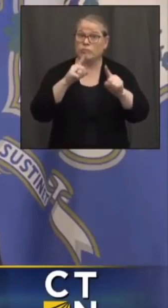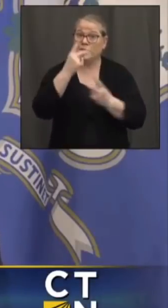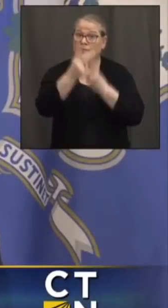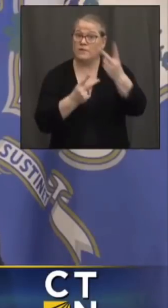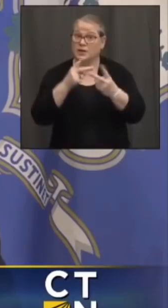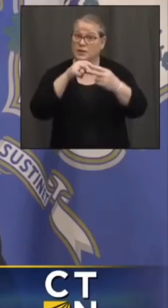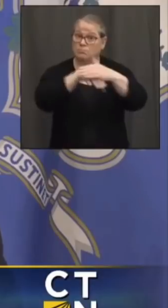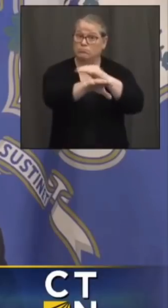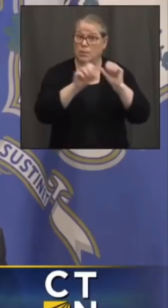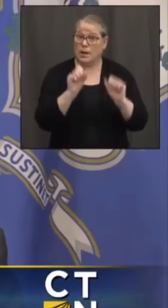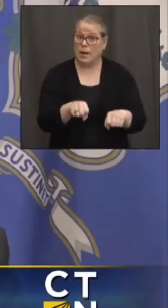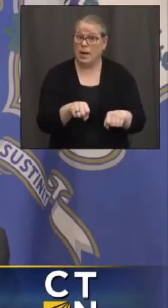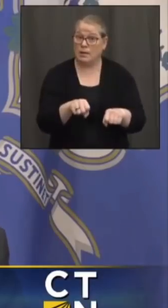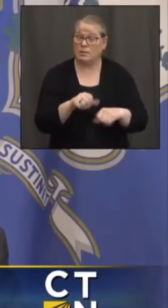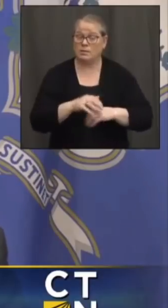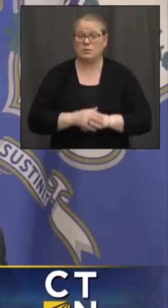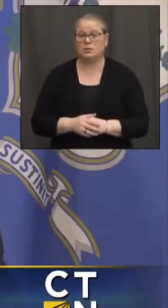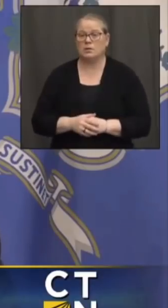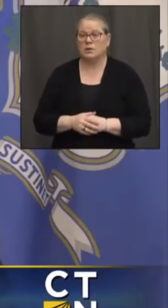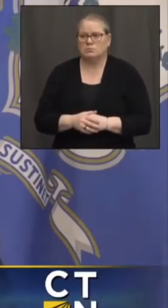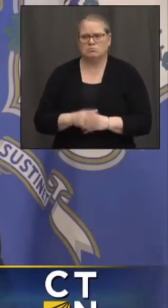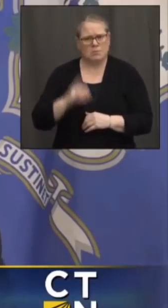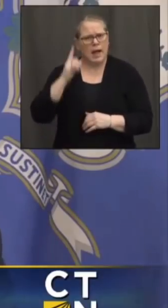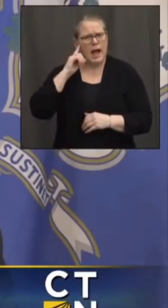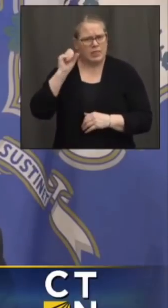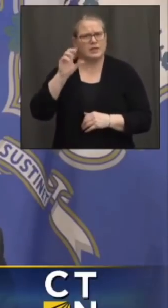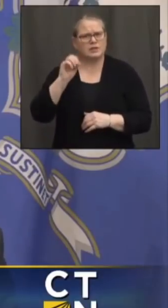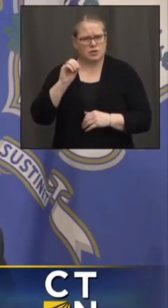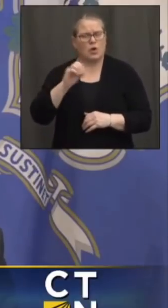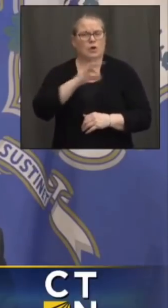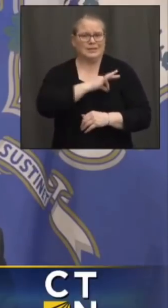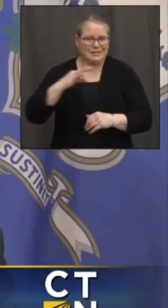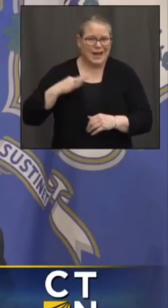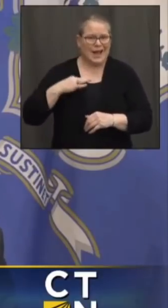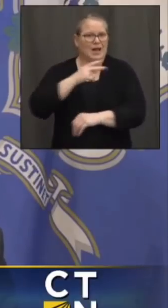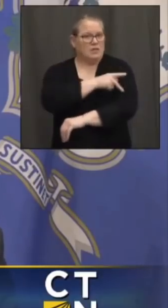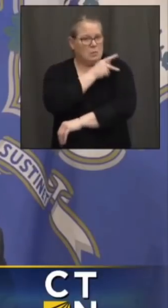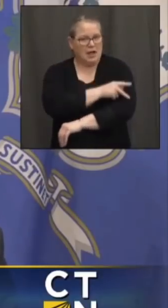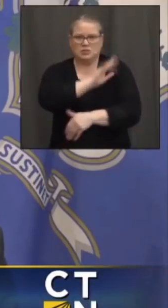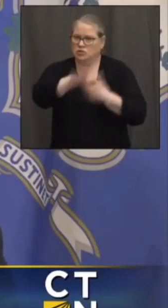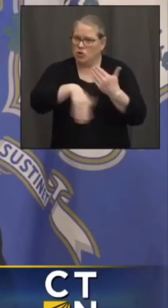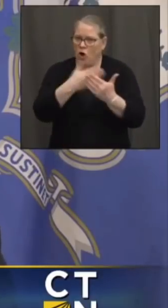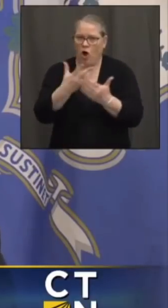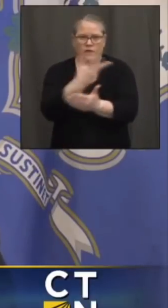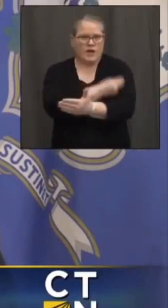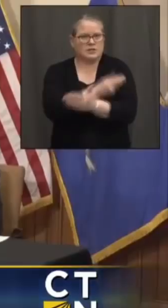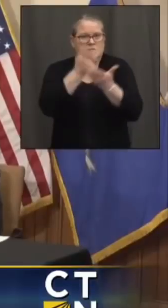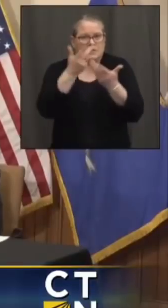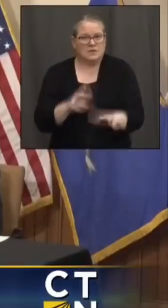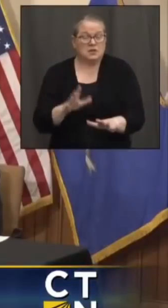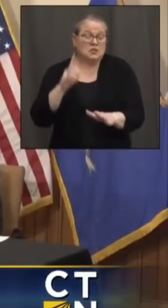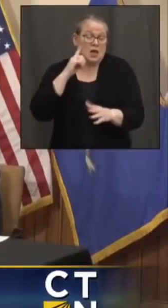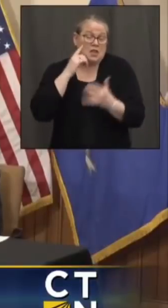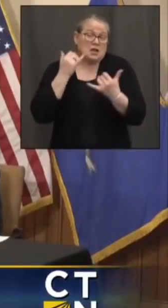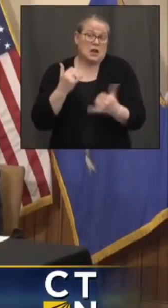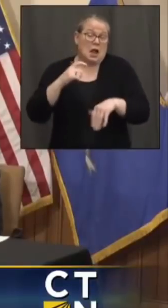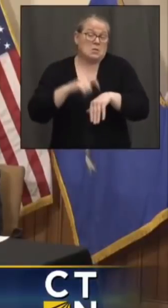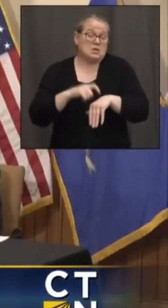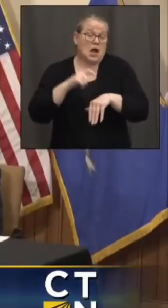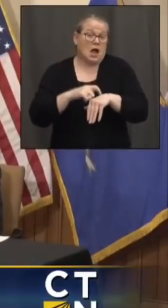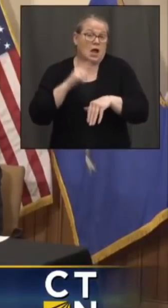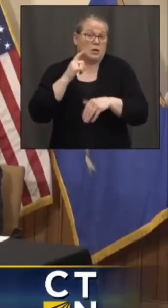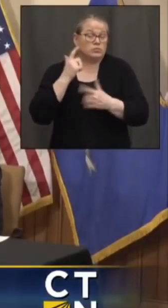vaccinated there. I think this is a time where we ought to be able to take a look at that. Josh, anything to add? Yeah, the requirements